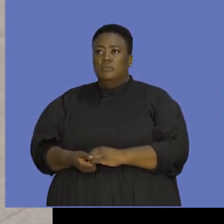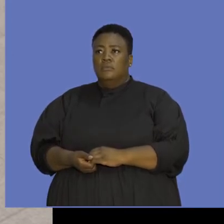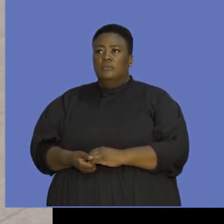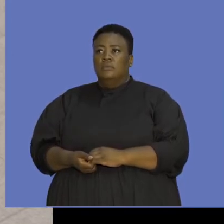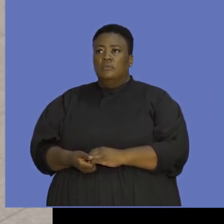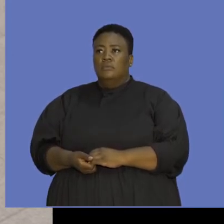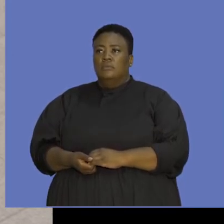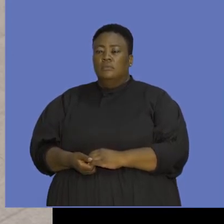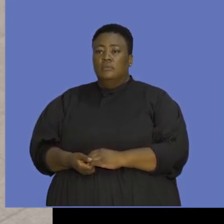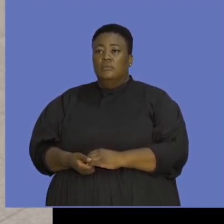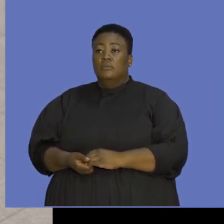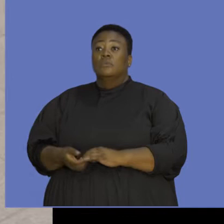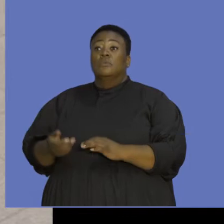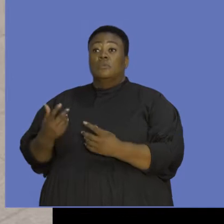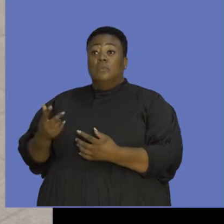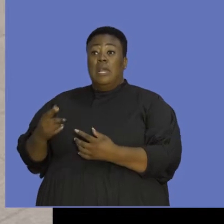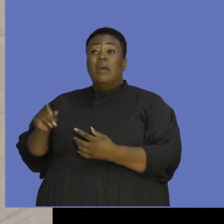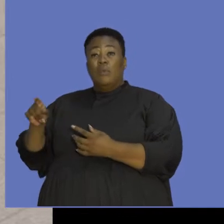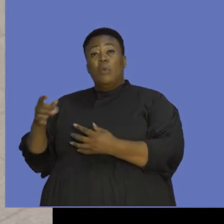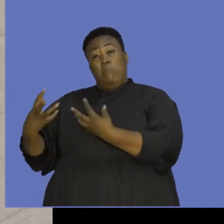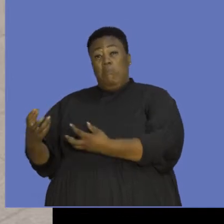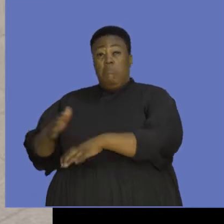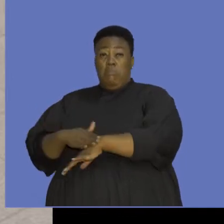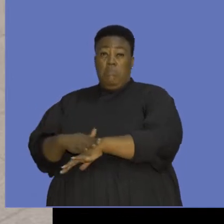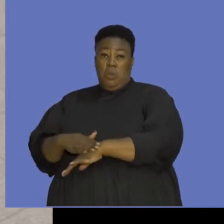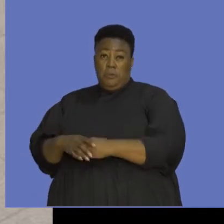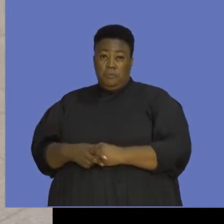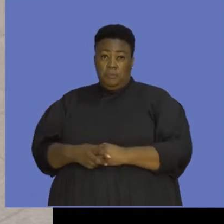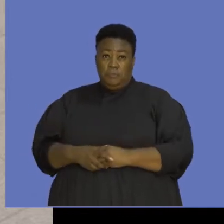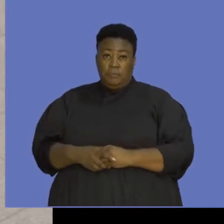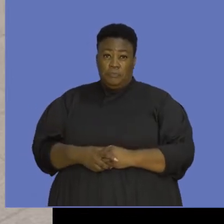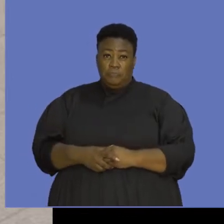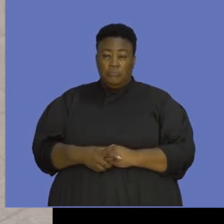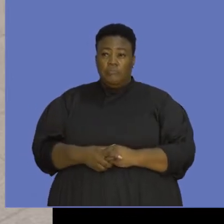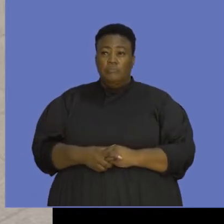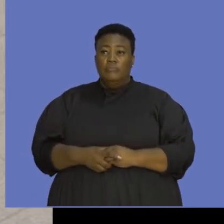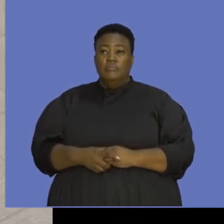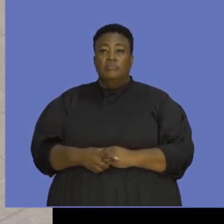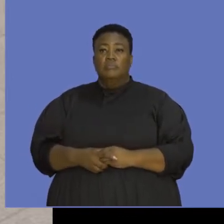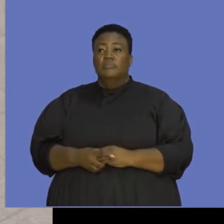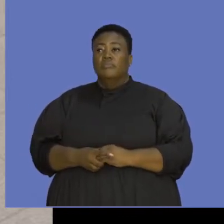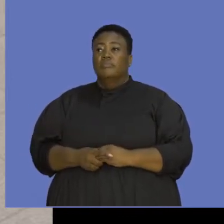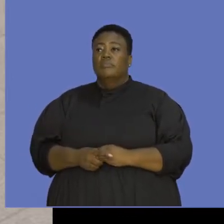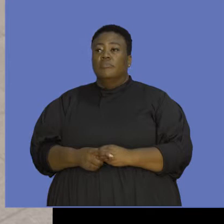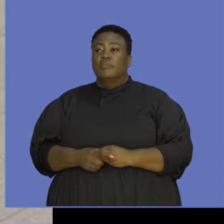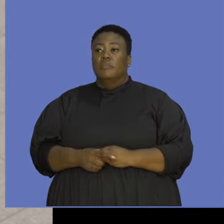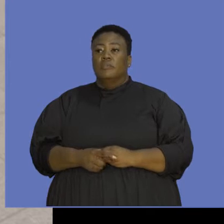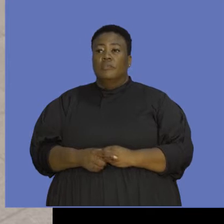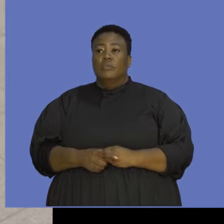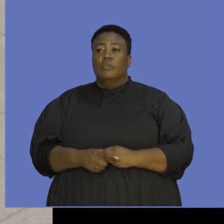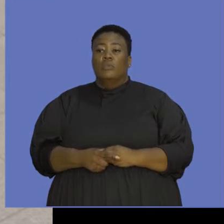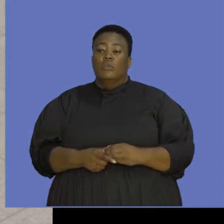no, add. There we go. So now I've made the mass bigger. It's